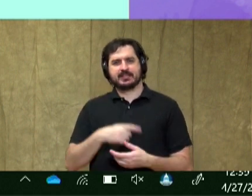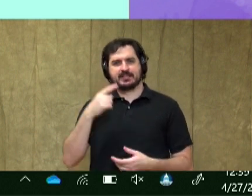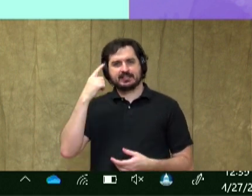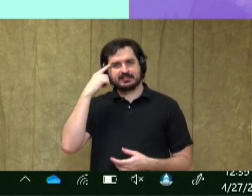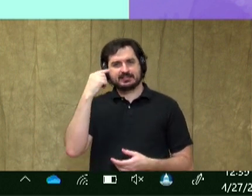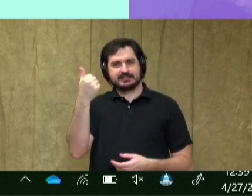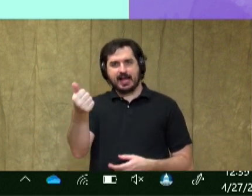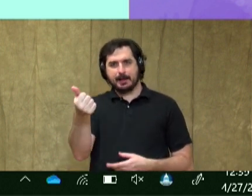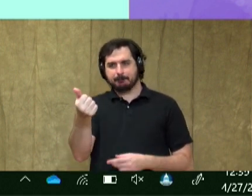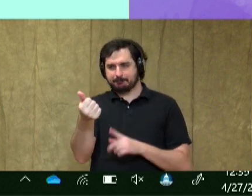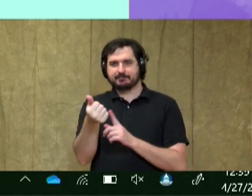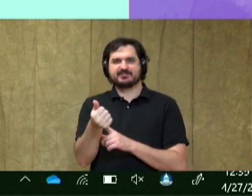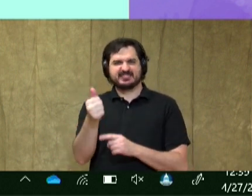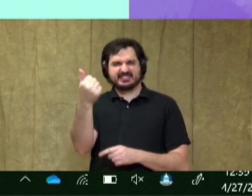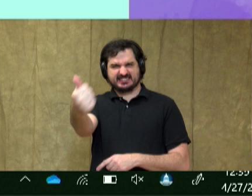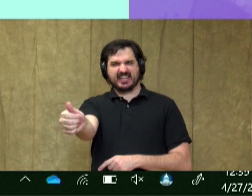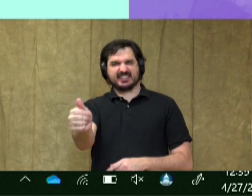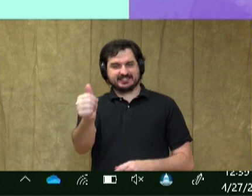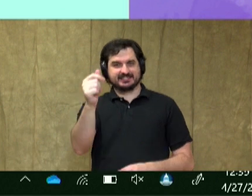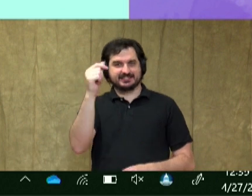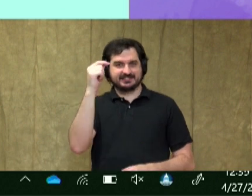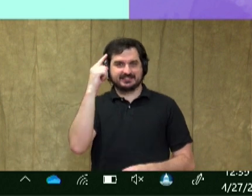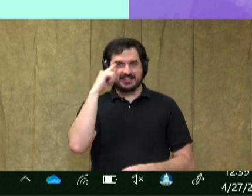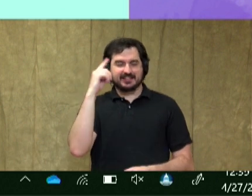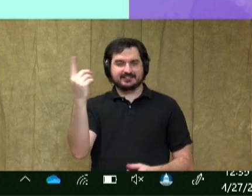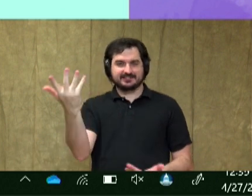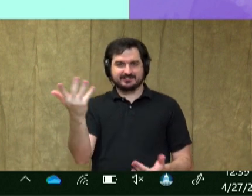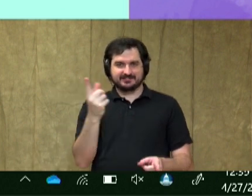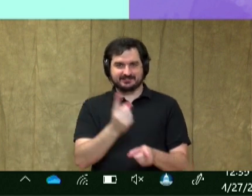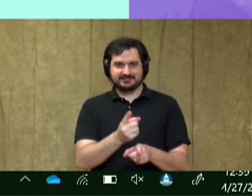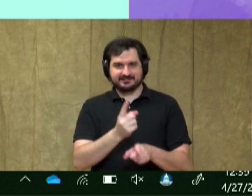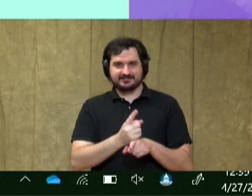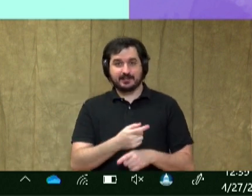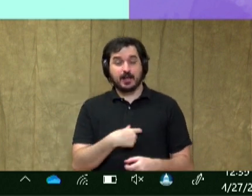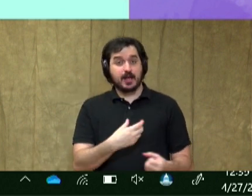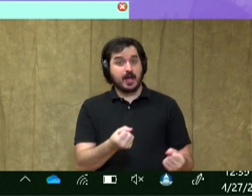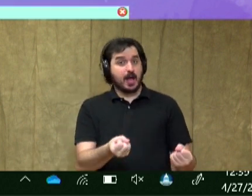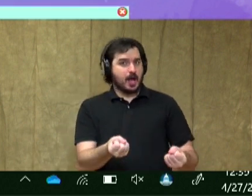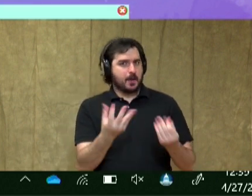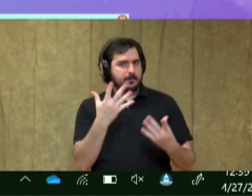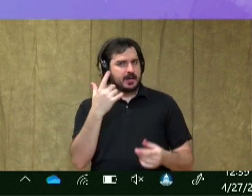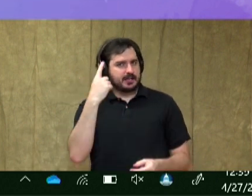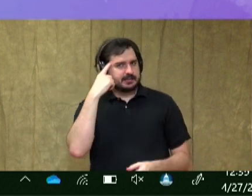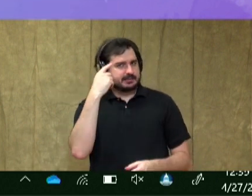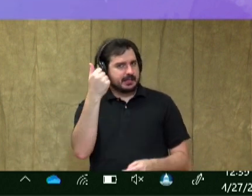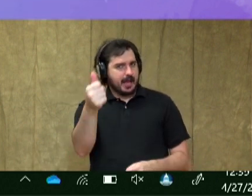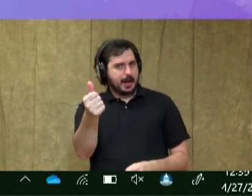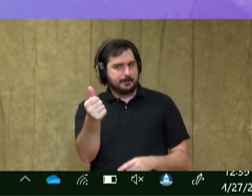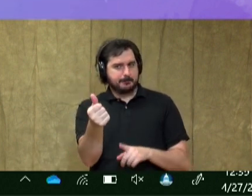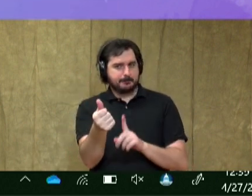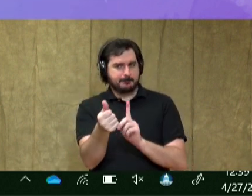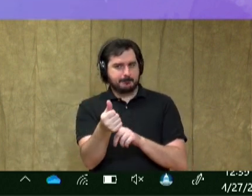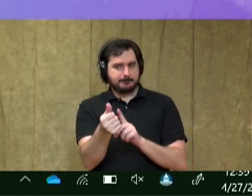10 cents, right? Well, how many dimes,